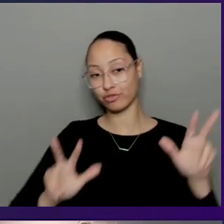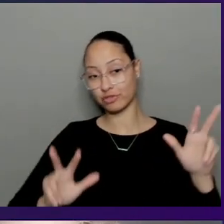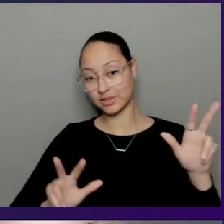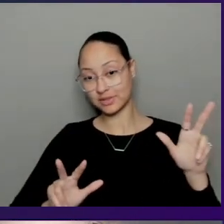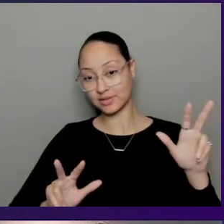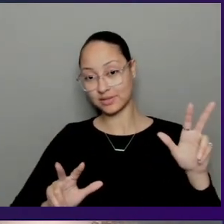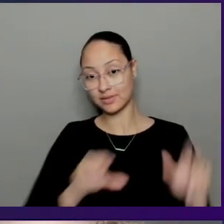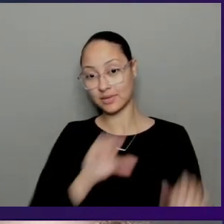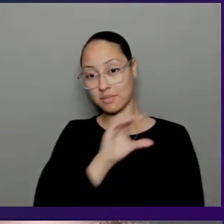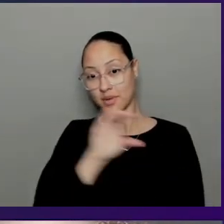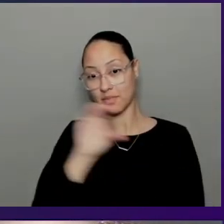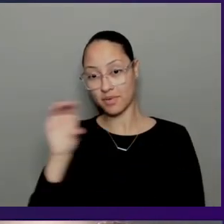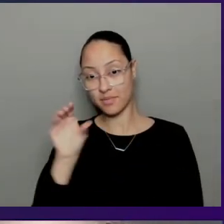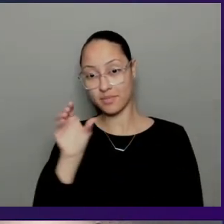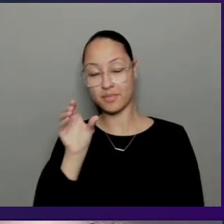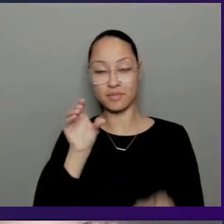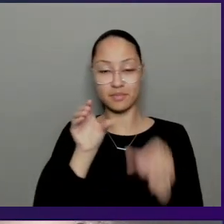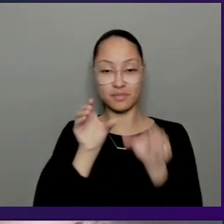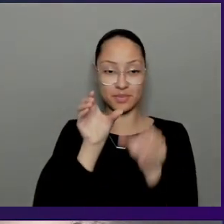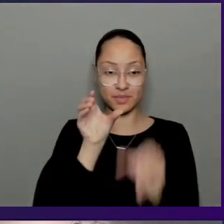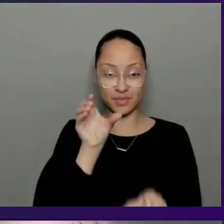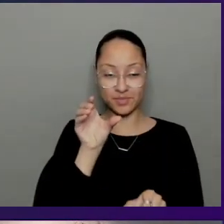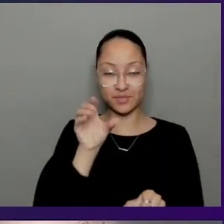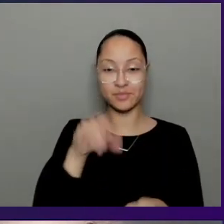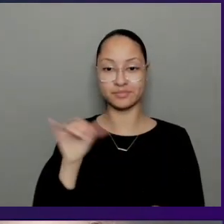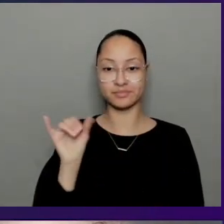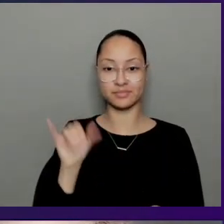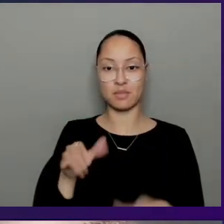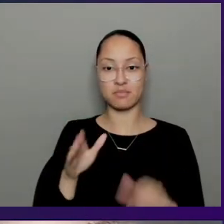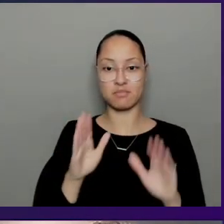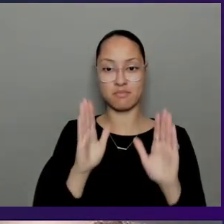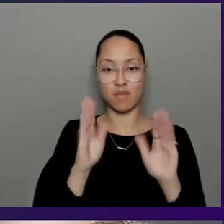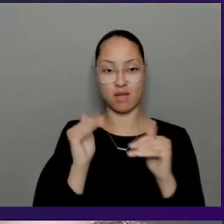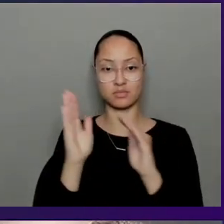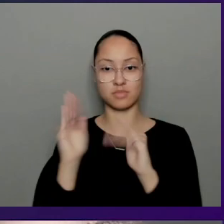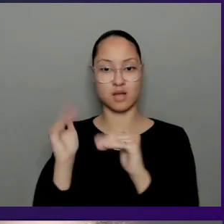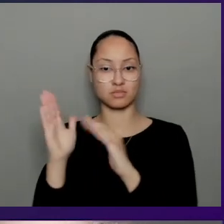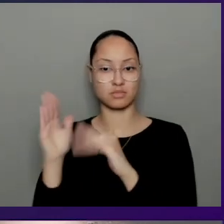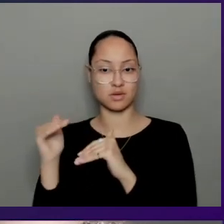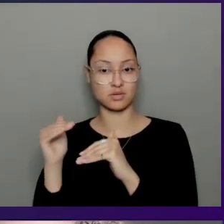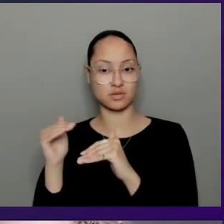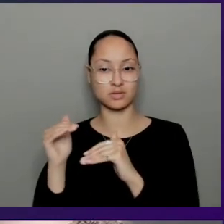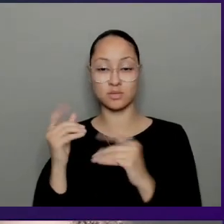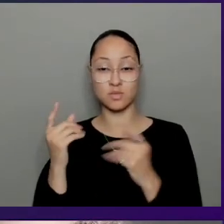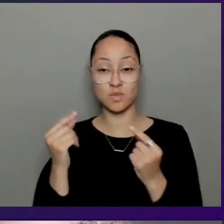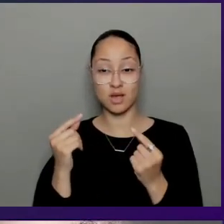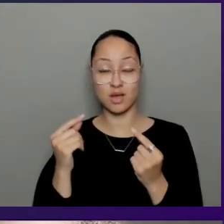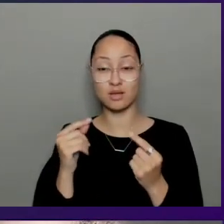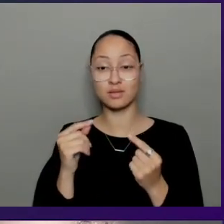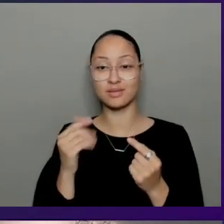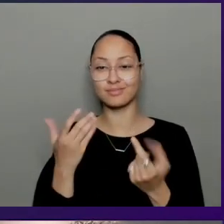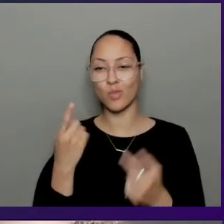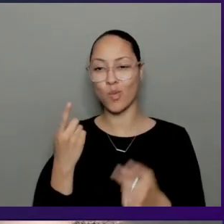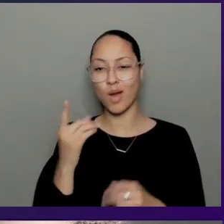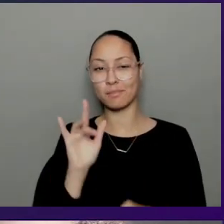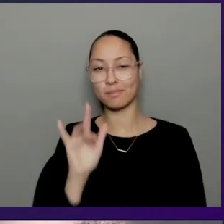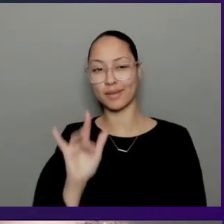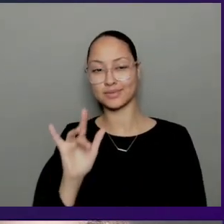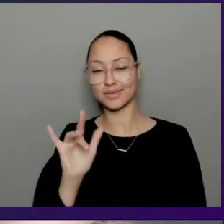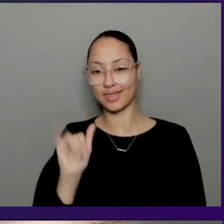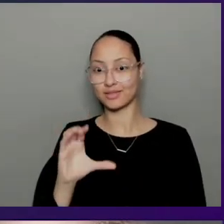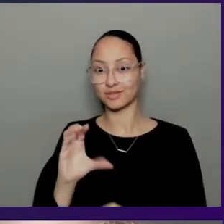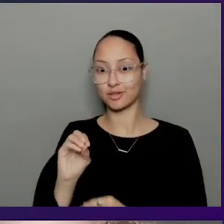can create a box component, and the box component is basically a button that we can click. And based on the